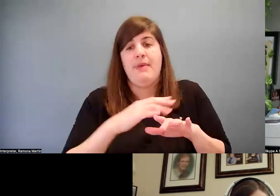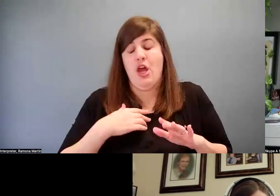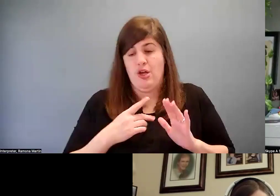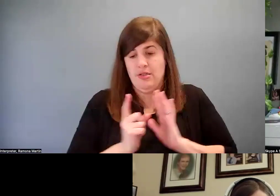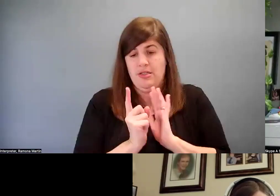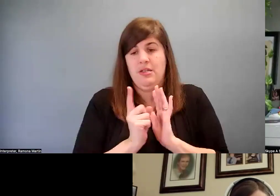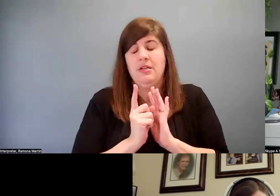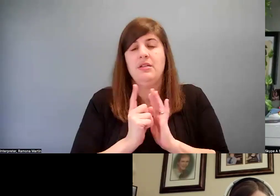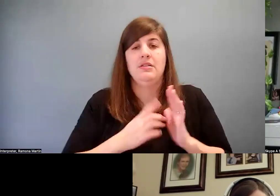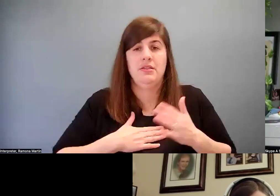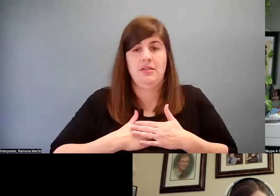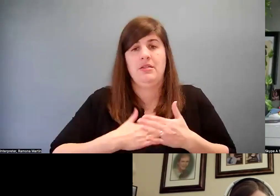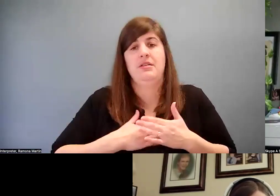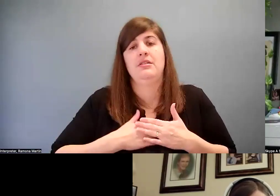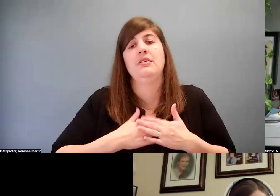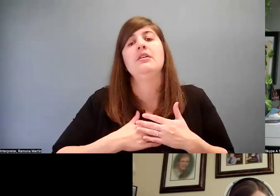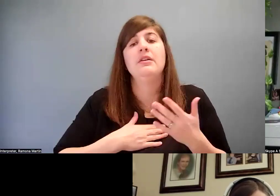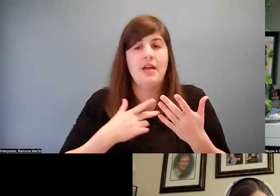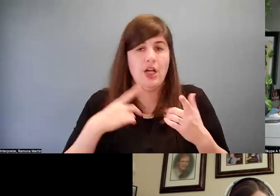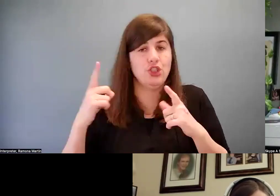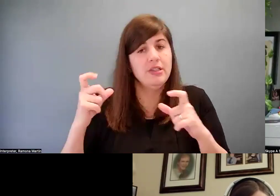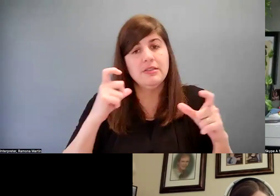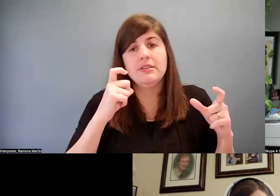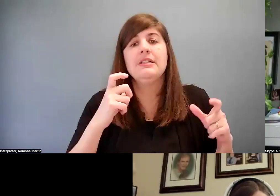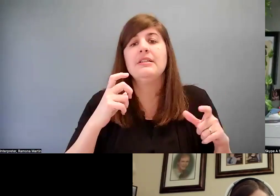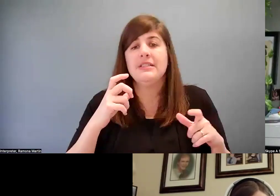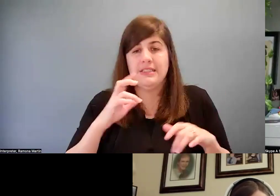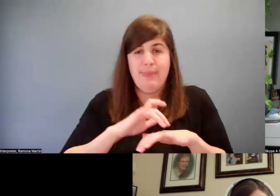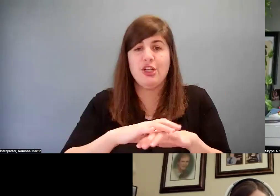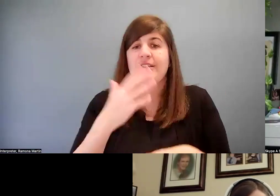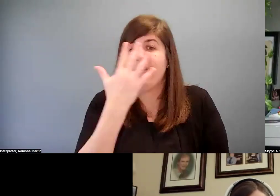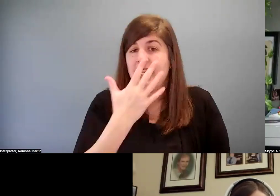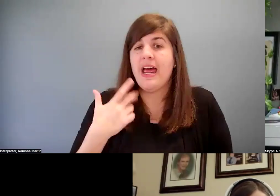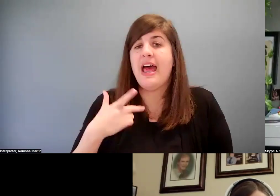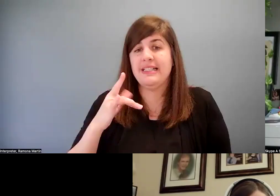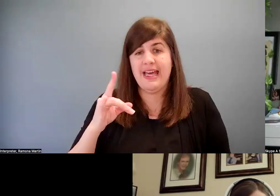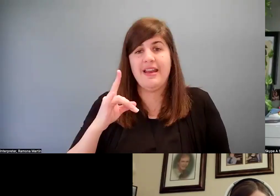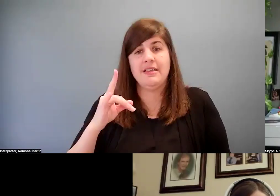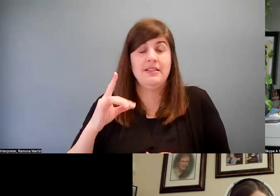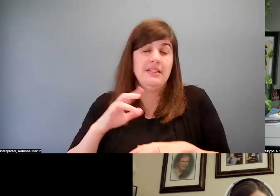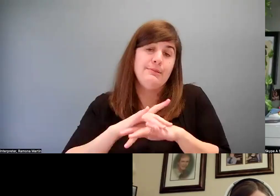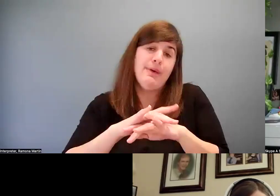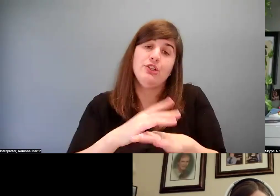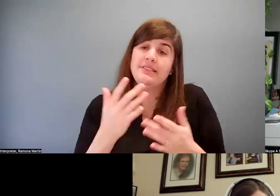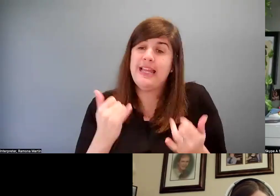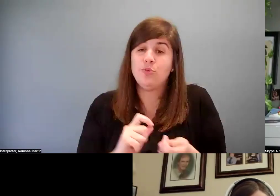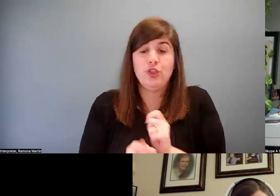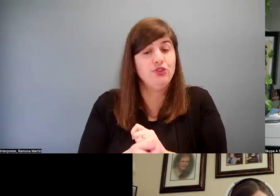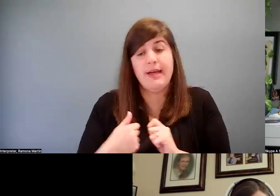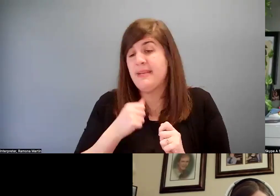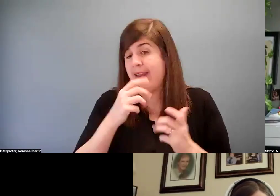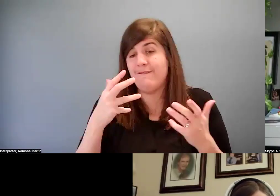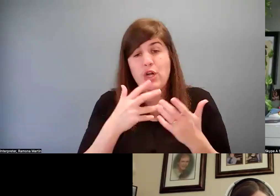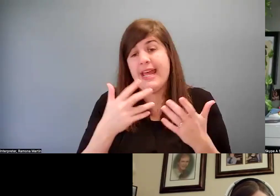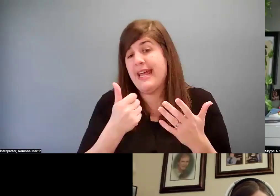sweaty, afraid of spiders. And then I took a bunch of pictures of spiders' faces. I did like spider portraits, and now I'm not afraid of spiders anymore. So it